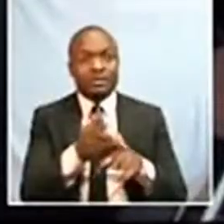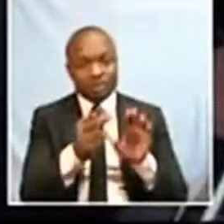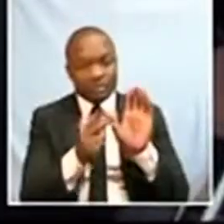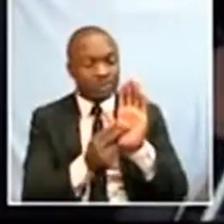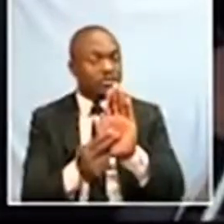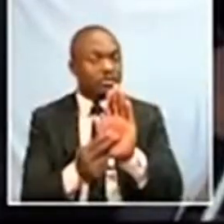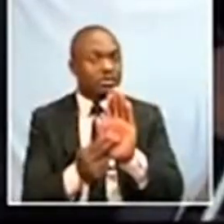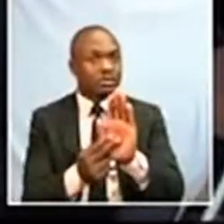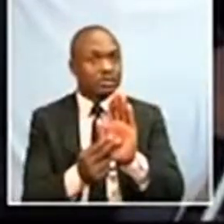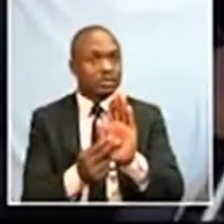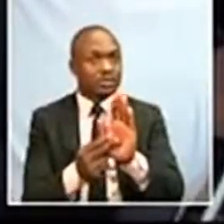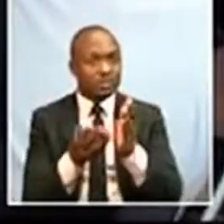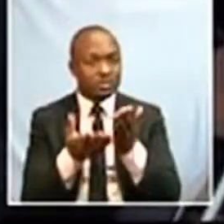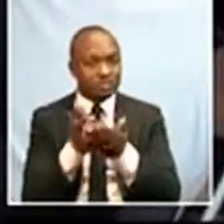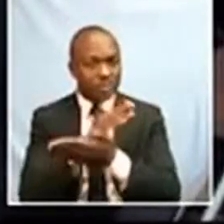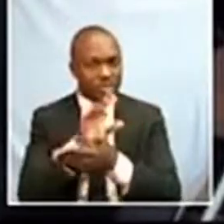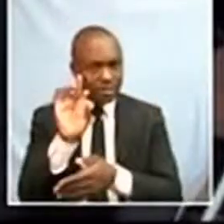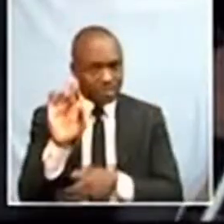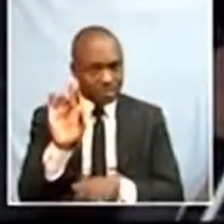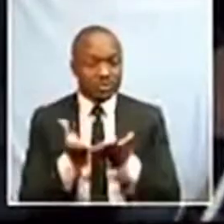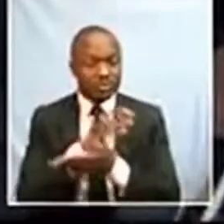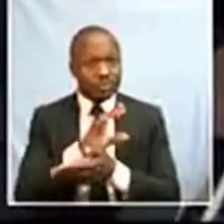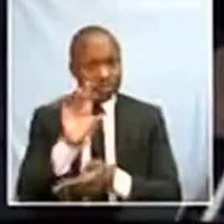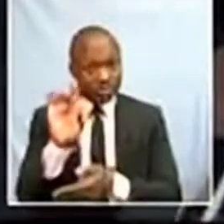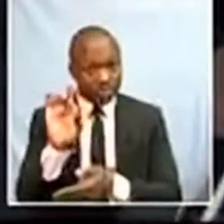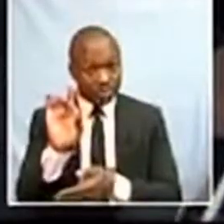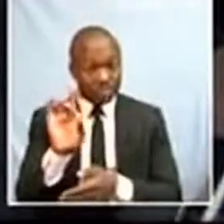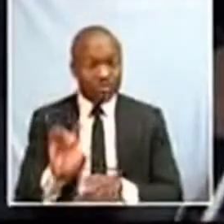appearing on page 8.